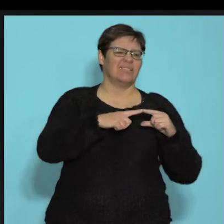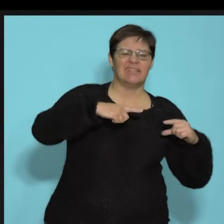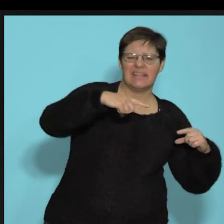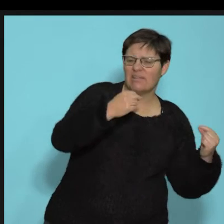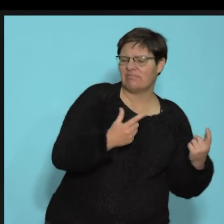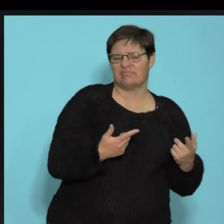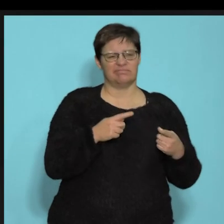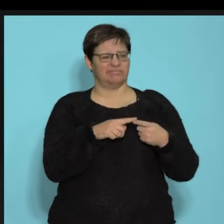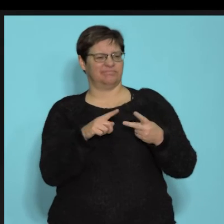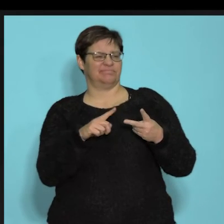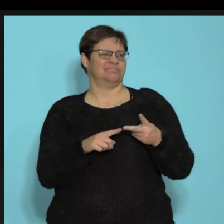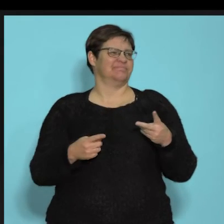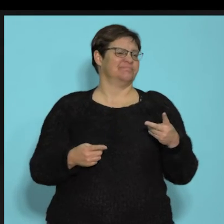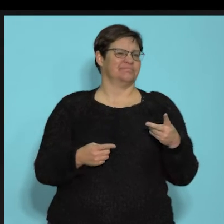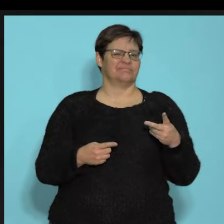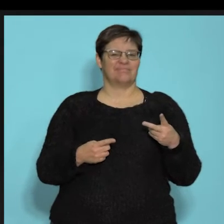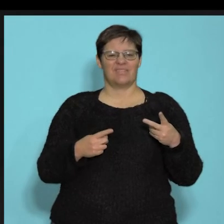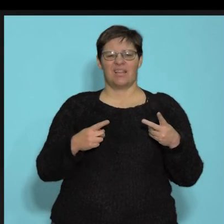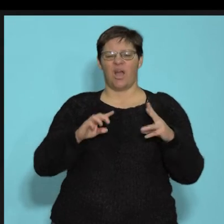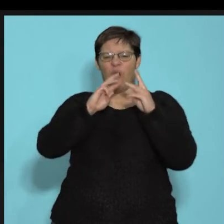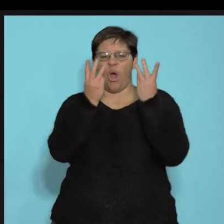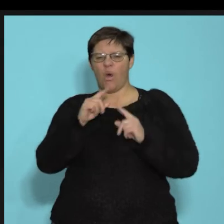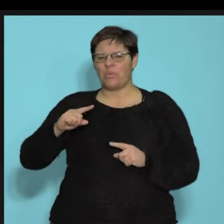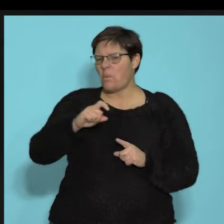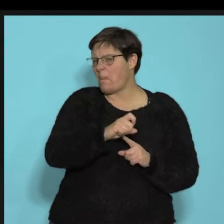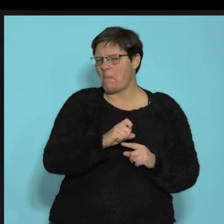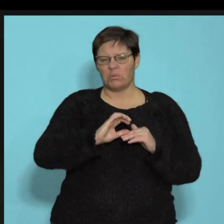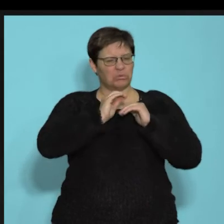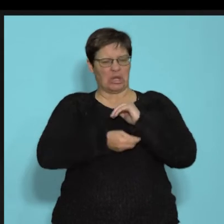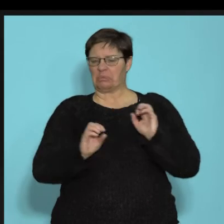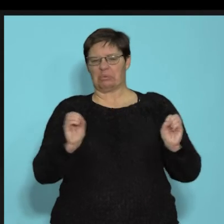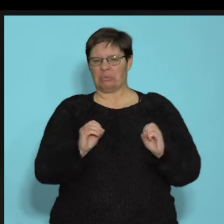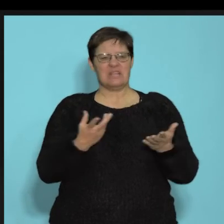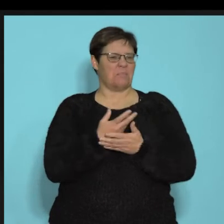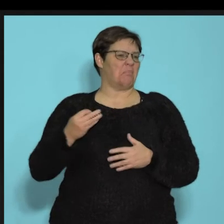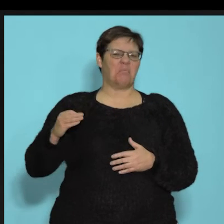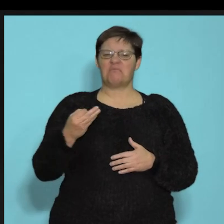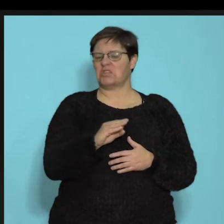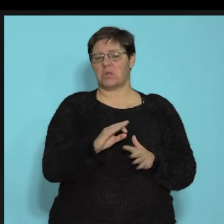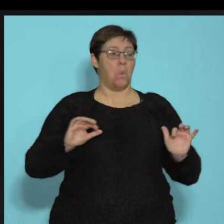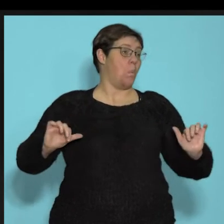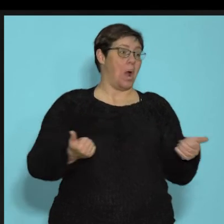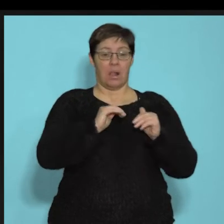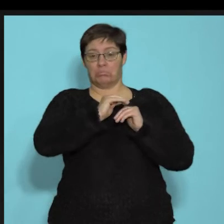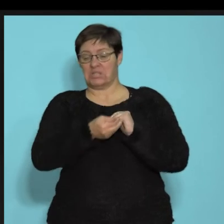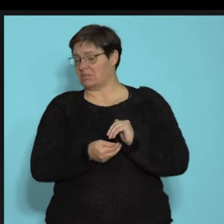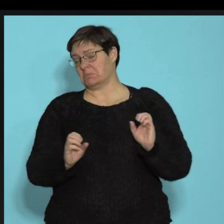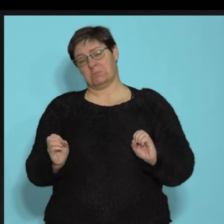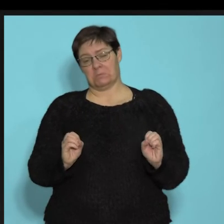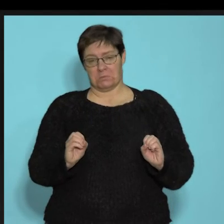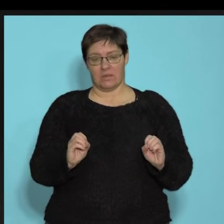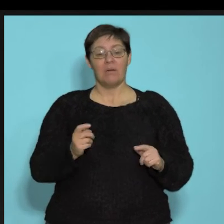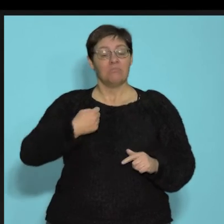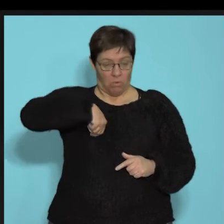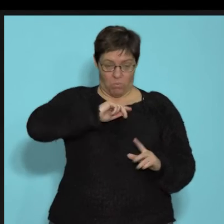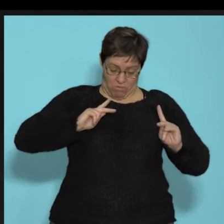leaf, right, not the earthworm didn't really have, and neither did the fish have a very well-protected one.